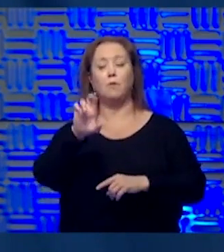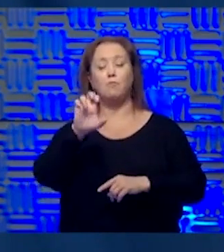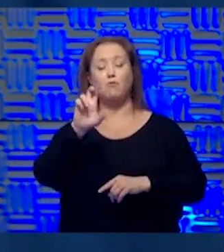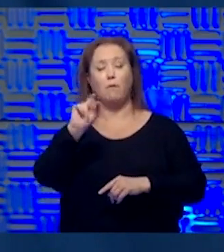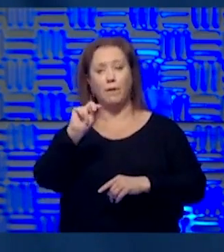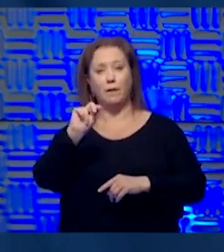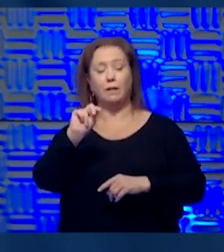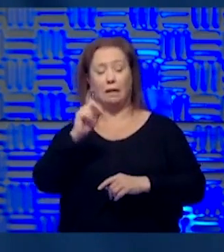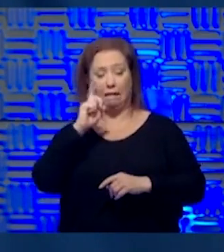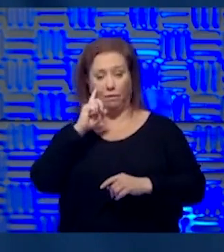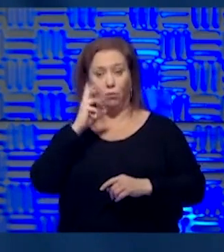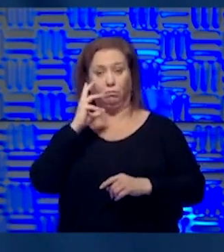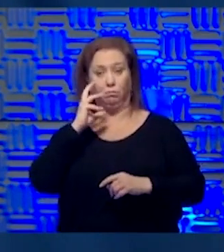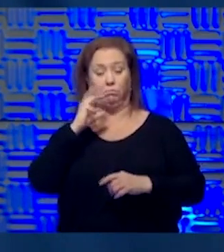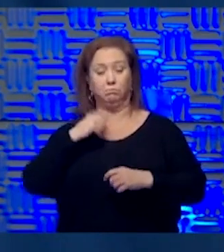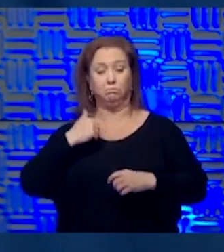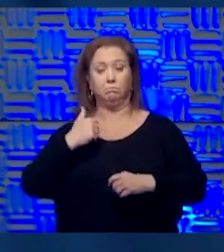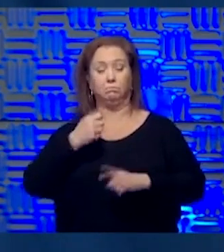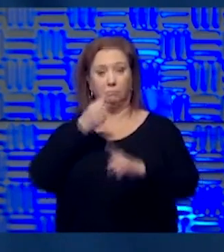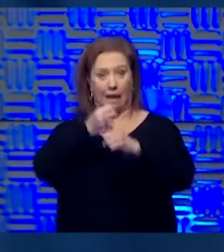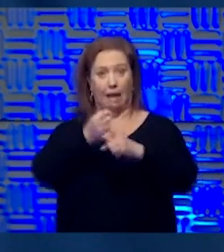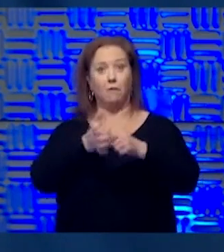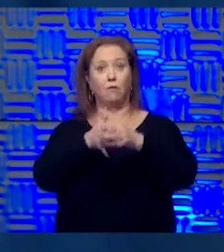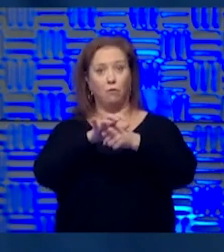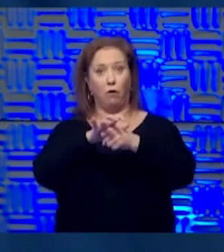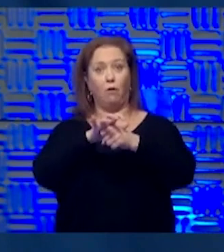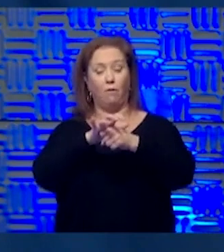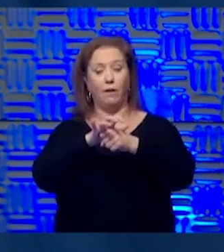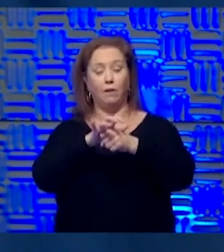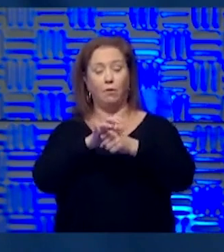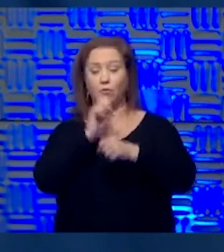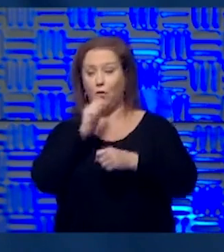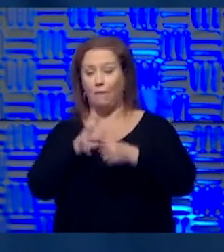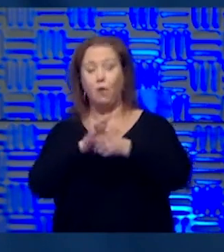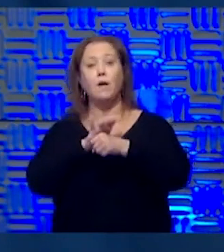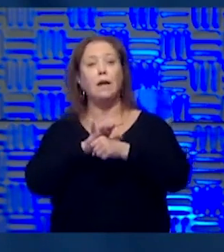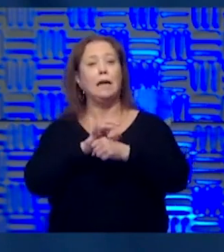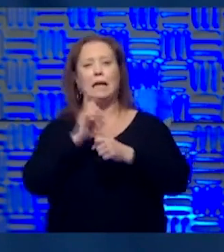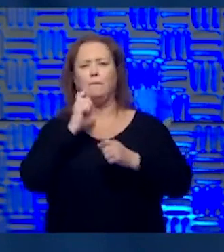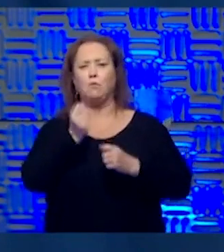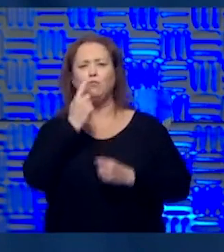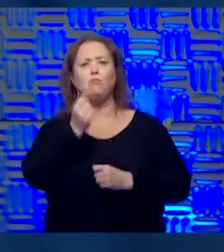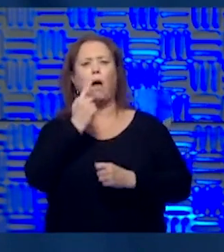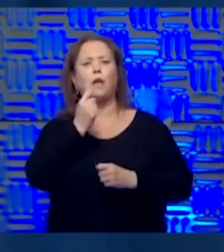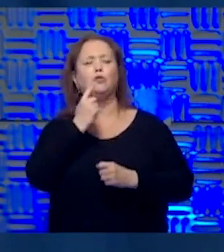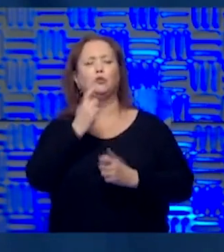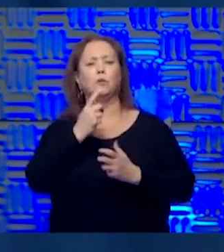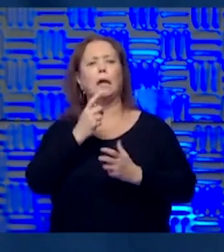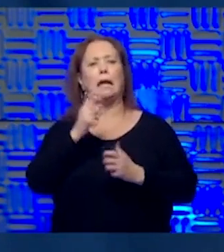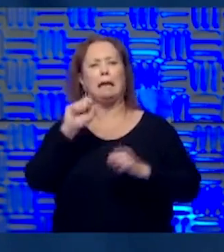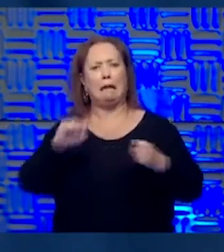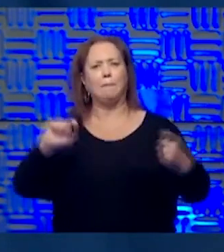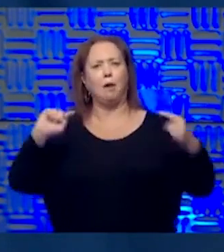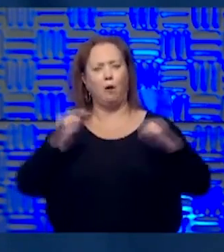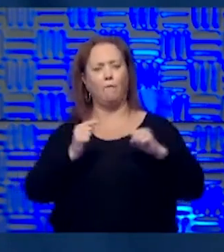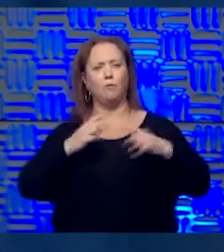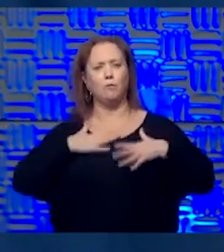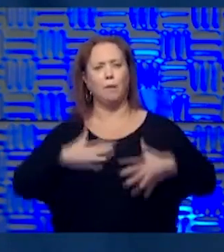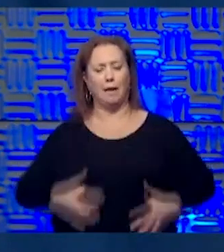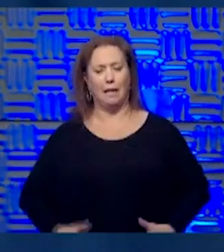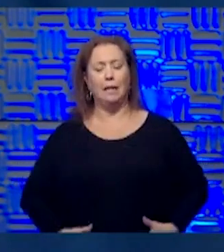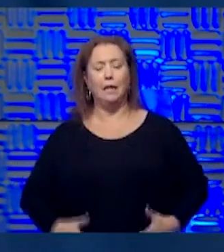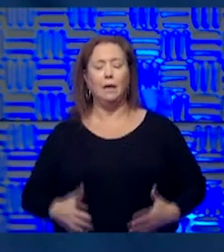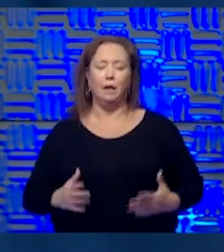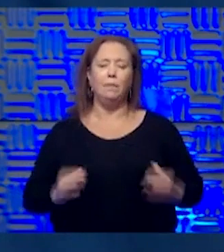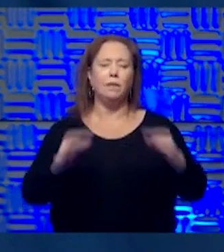have COVID or whether you don't, if you take it too much, it can have harmful effects. Certainly that is much more true if